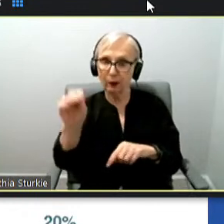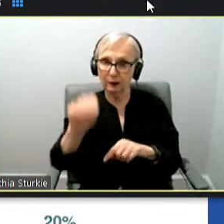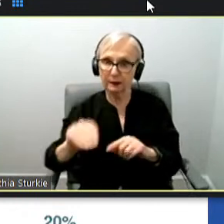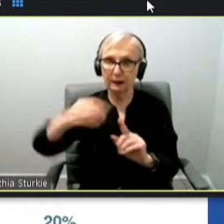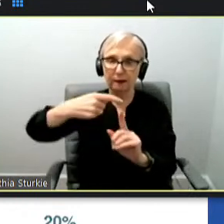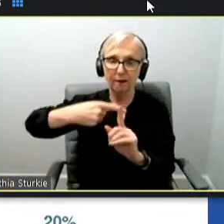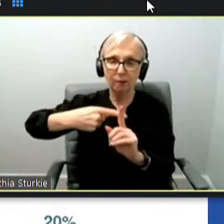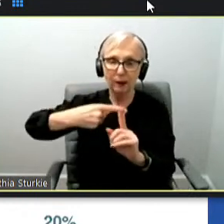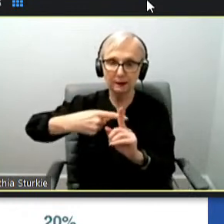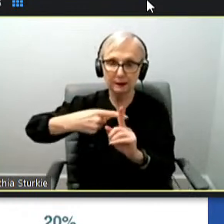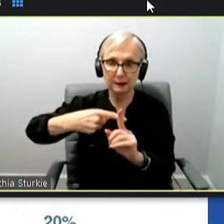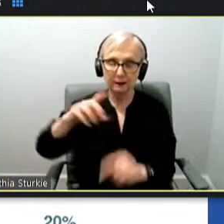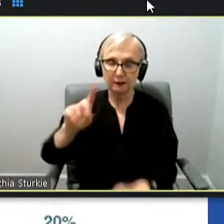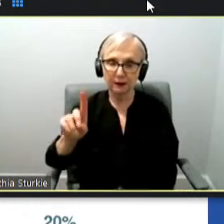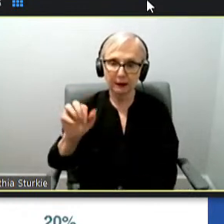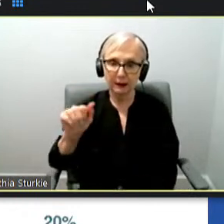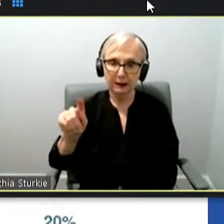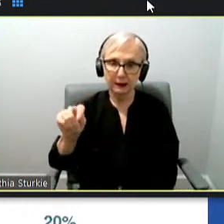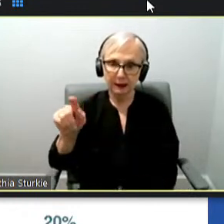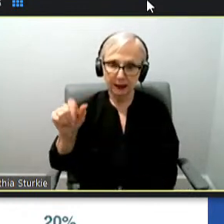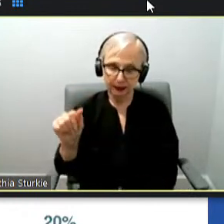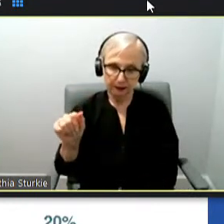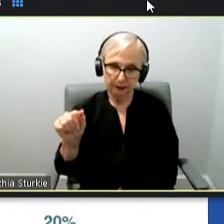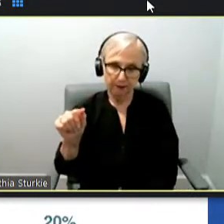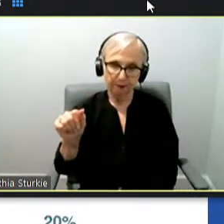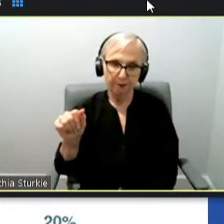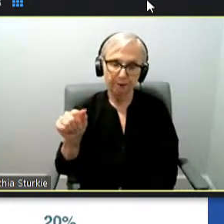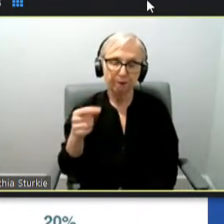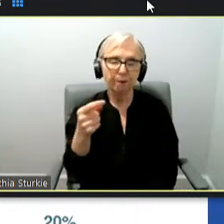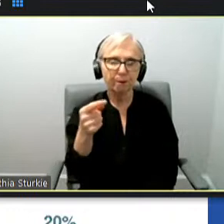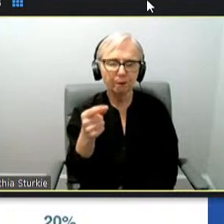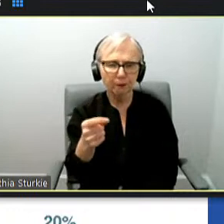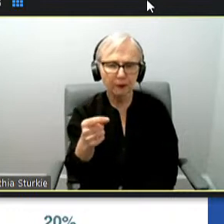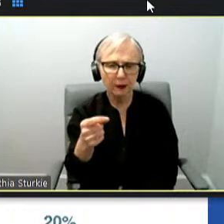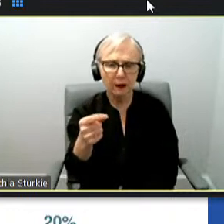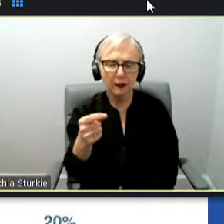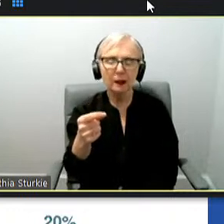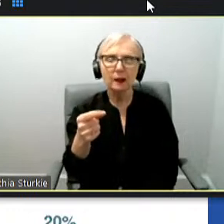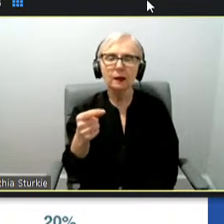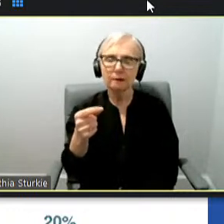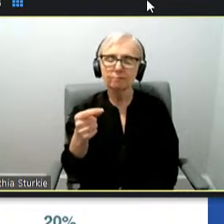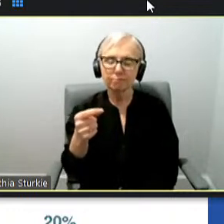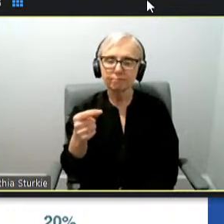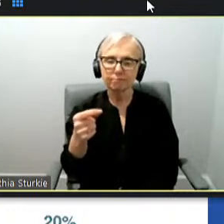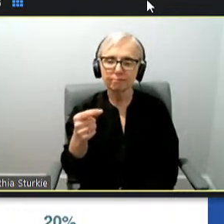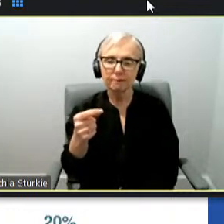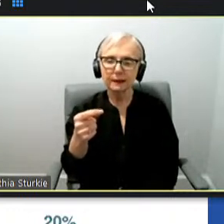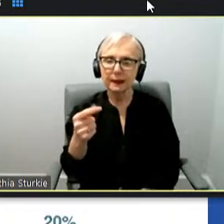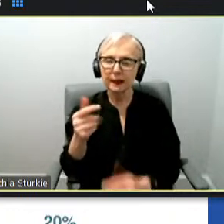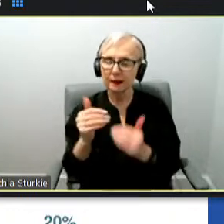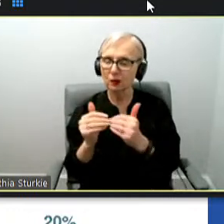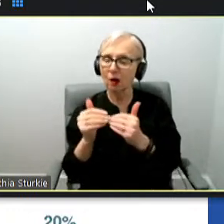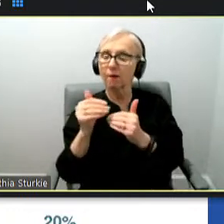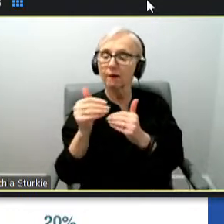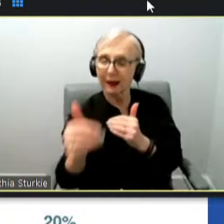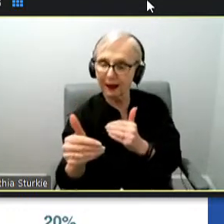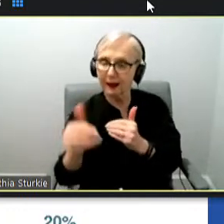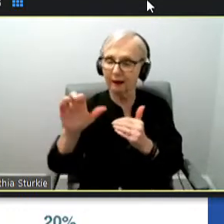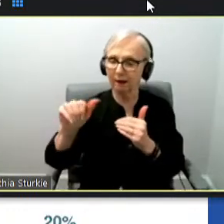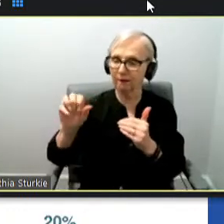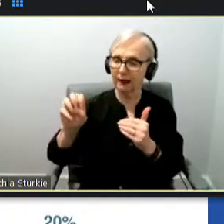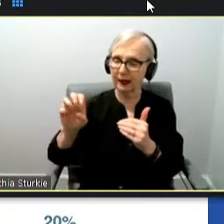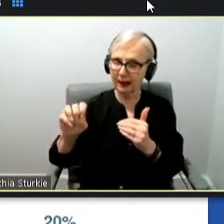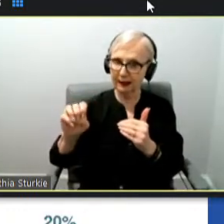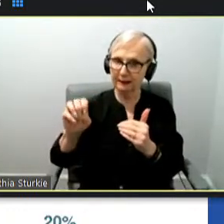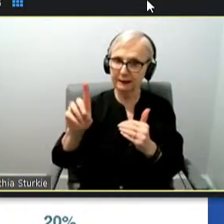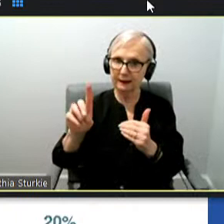data. As I've explained previously, this data, the percent positivity data, is often a little bit ahead of our case data. So you can